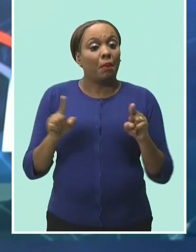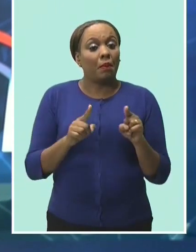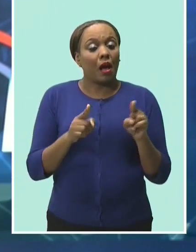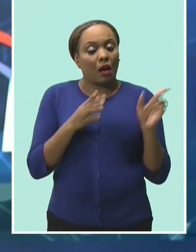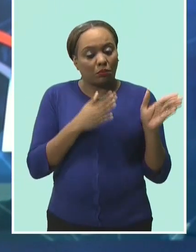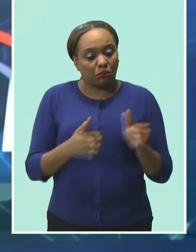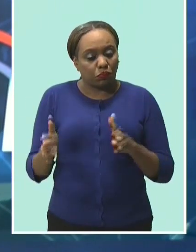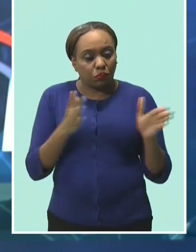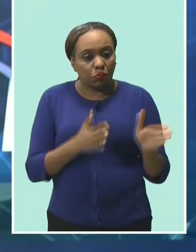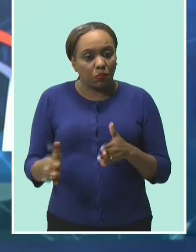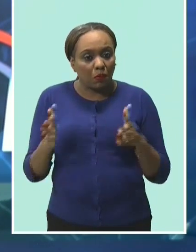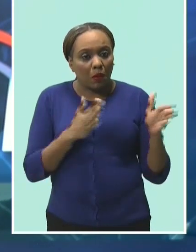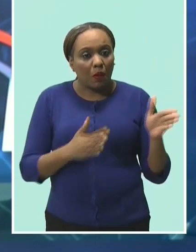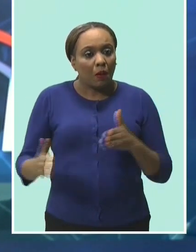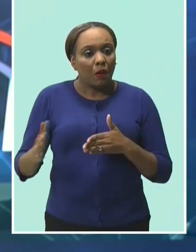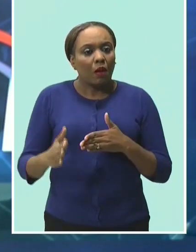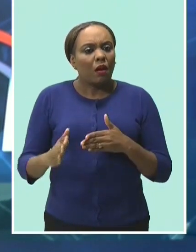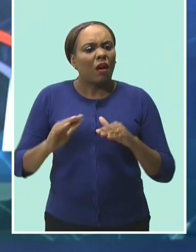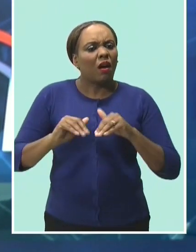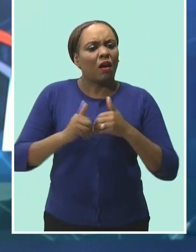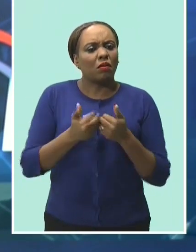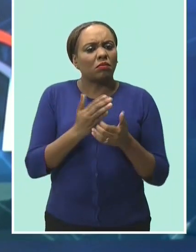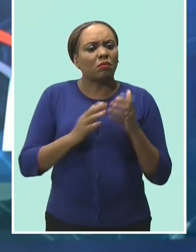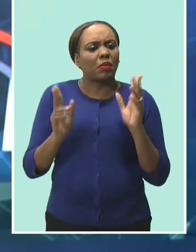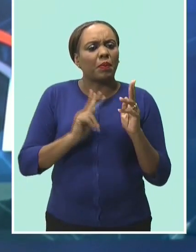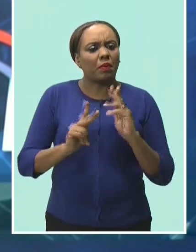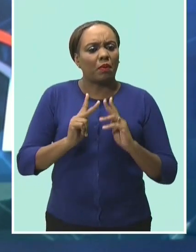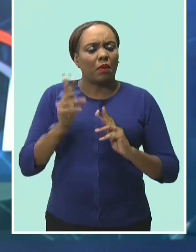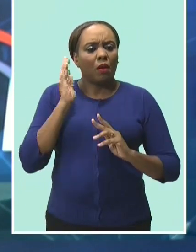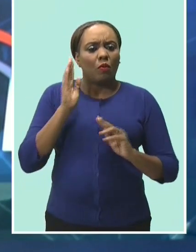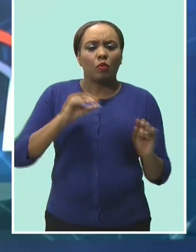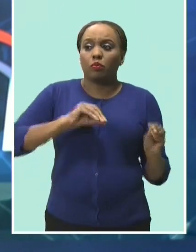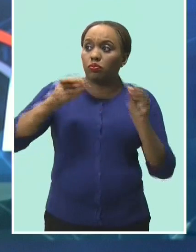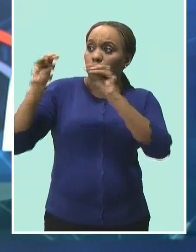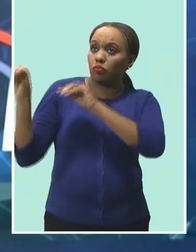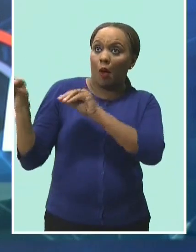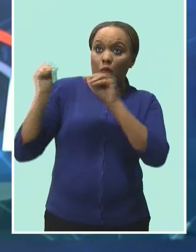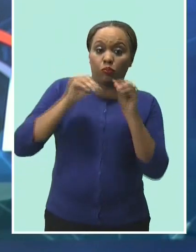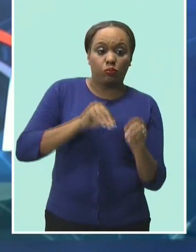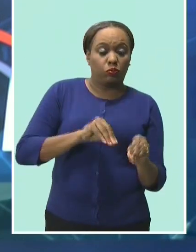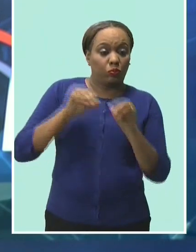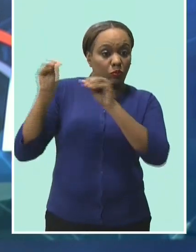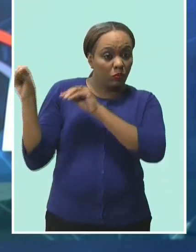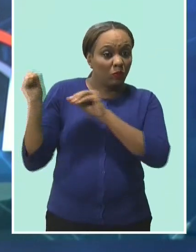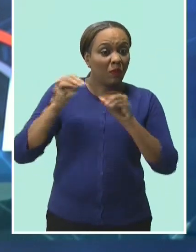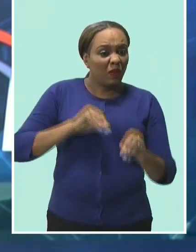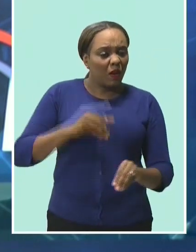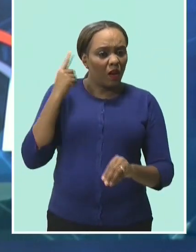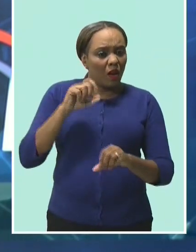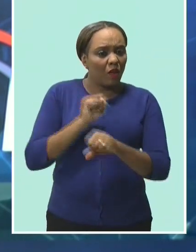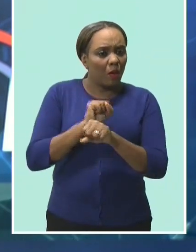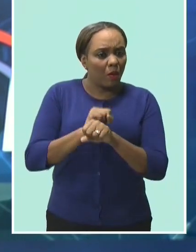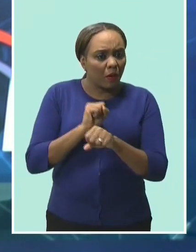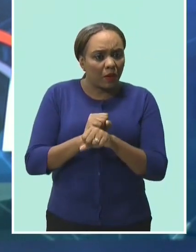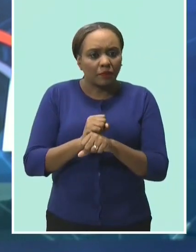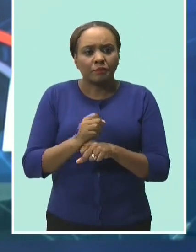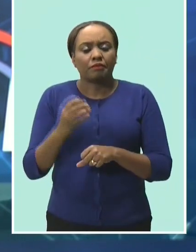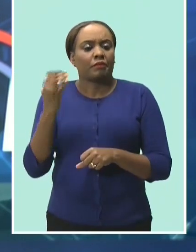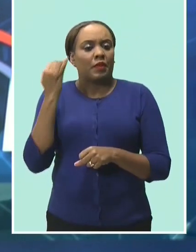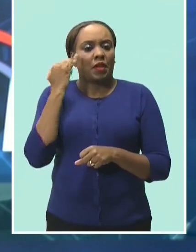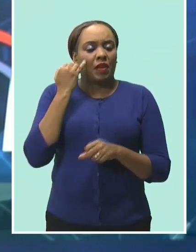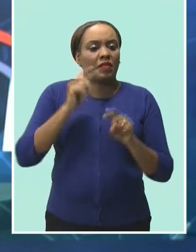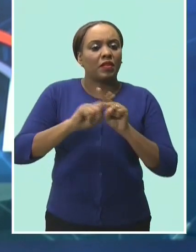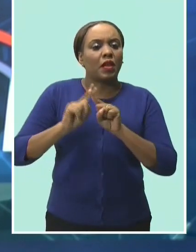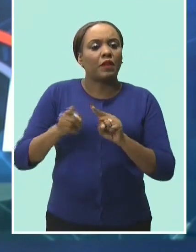It includes a plan to simplify how some categories of people move between states and whether those categories need to be expanded. Now, Chairman